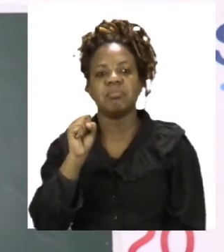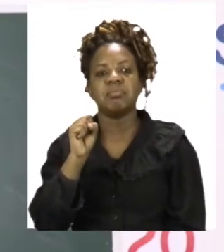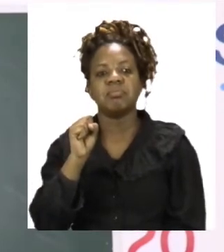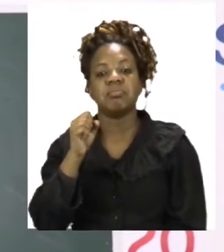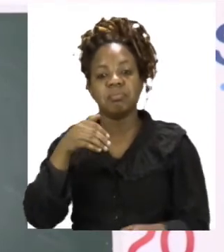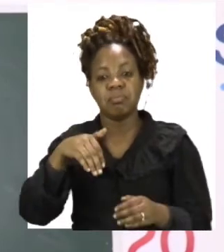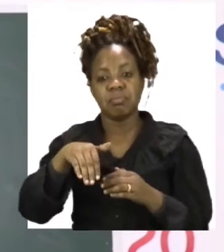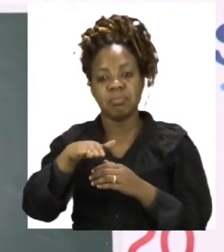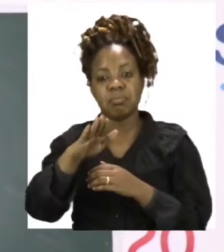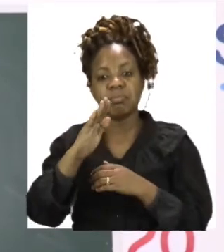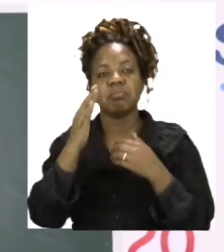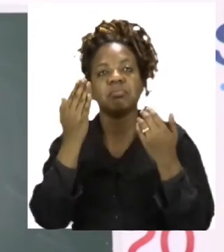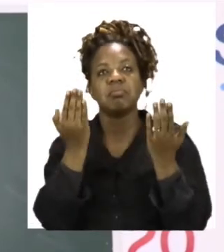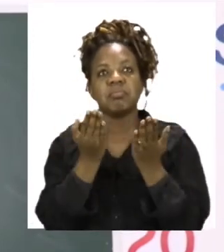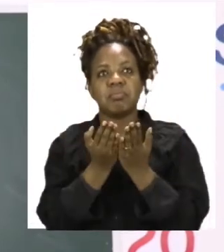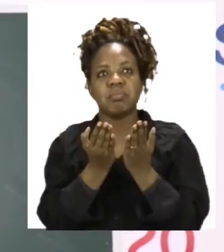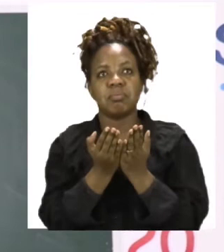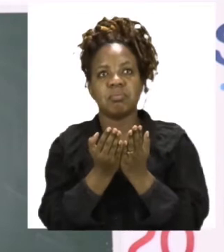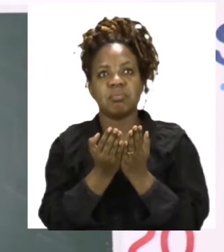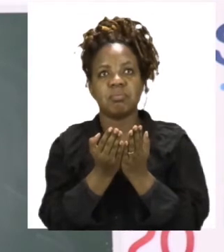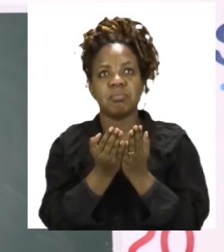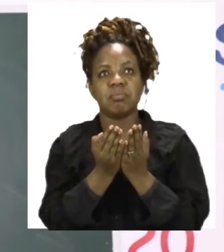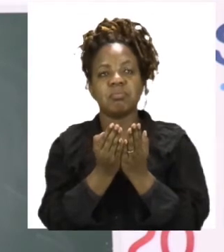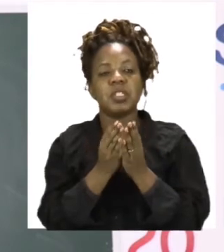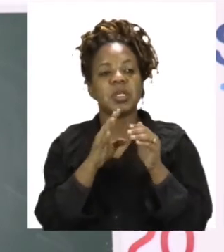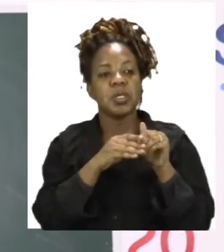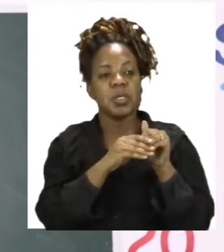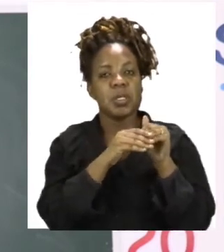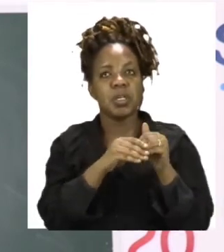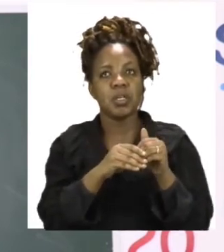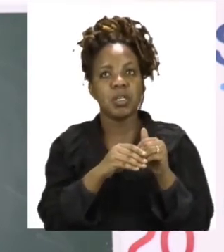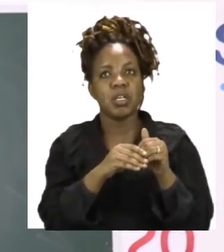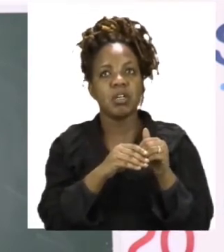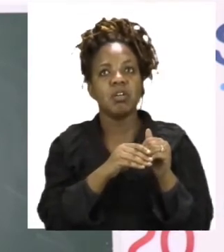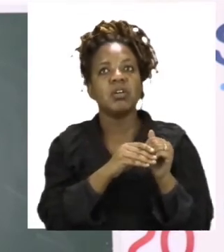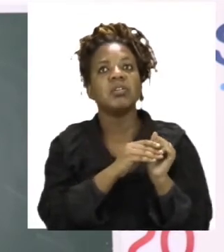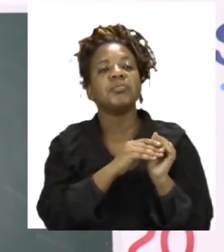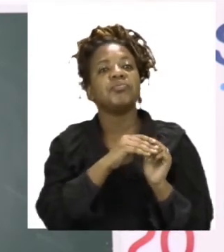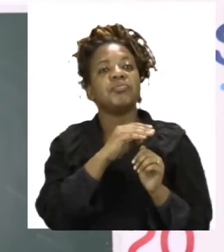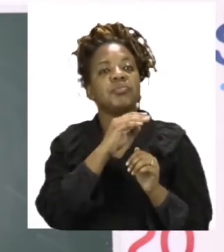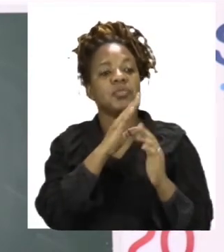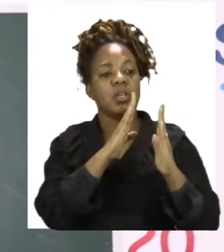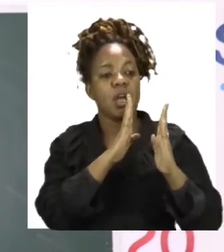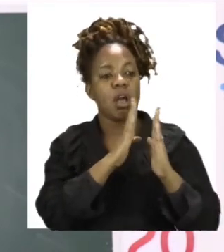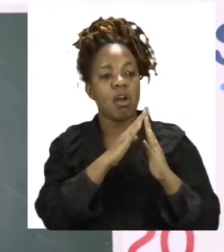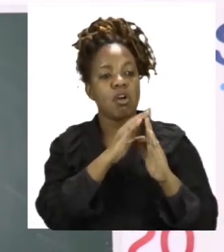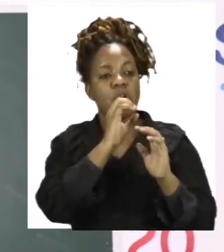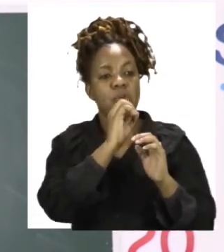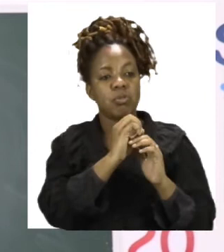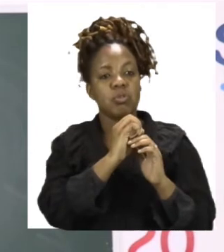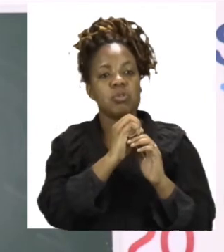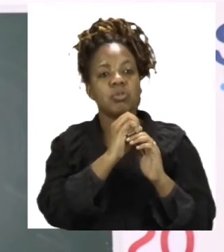to travel from house 0 all the way to house 10. Now,